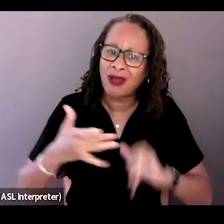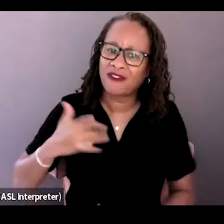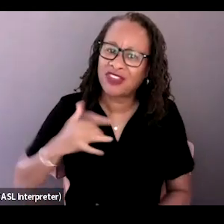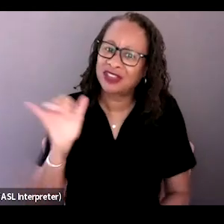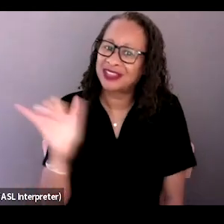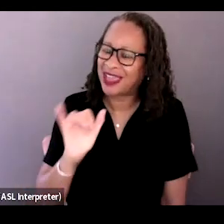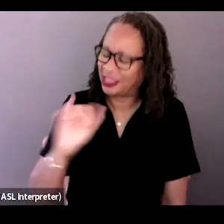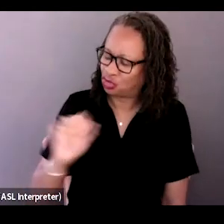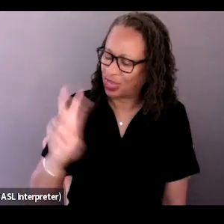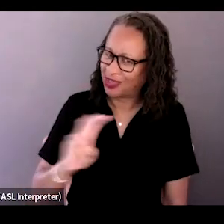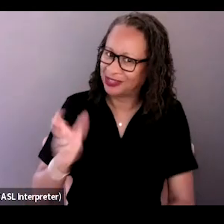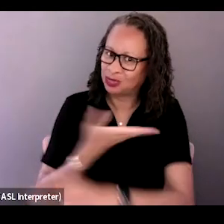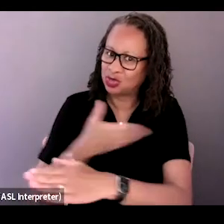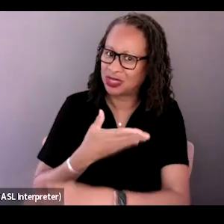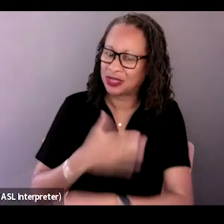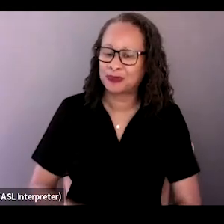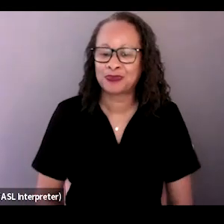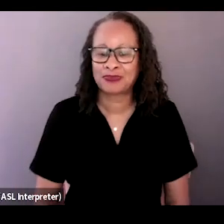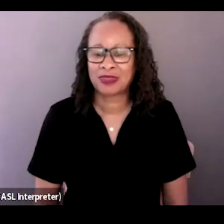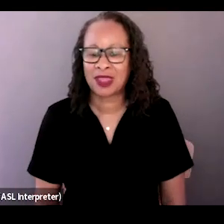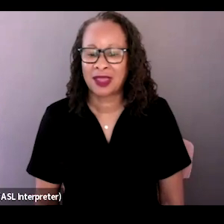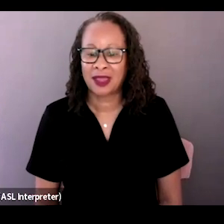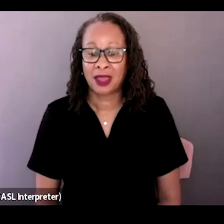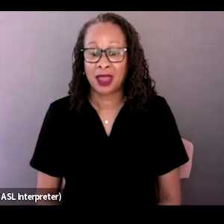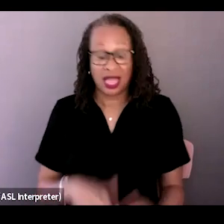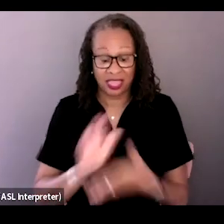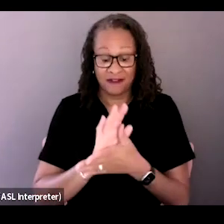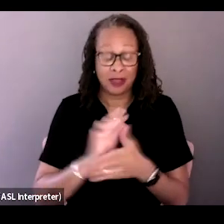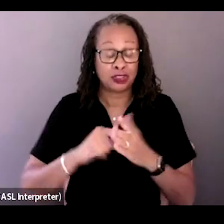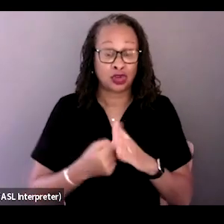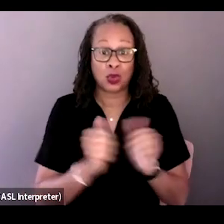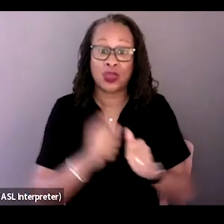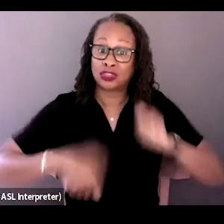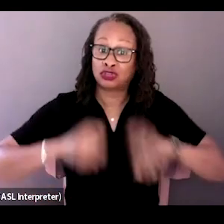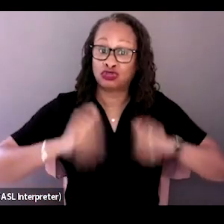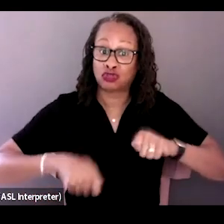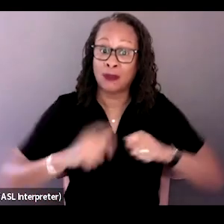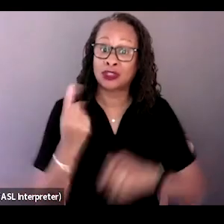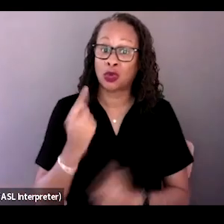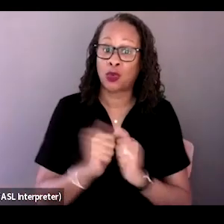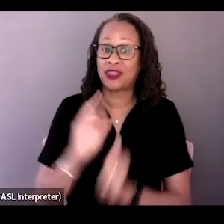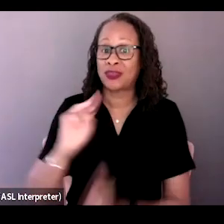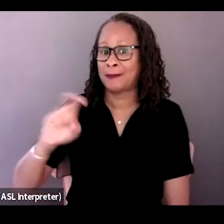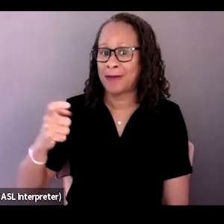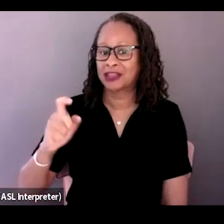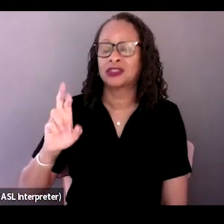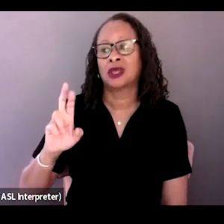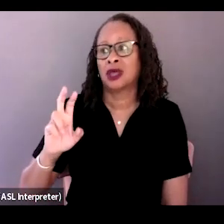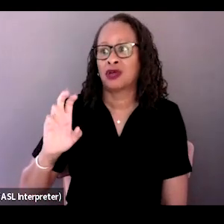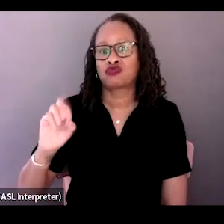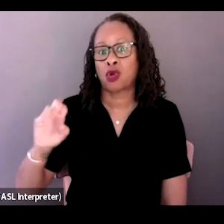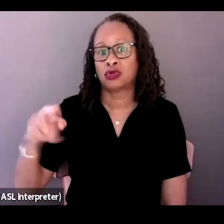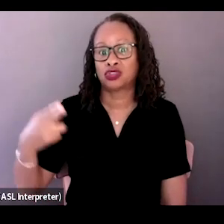jazz. Well, yeah, the film is bookended. It starts with the drum solo of Max Roach, right? And it ends with the scream of Abbie Lincoln. So